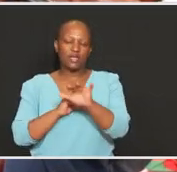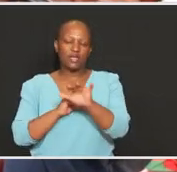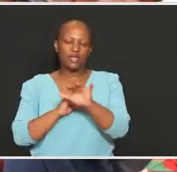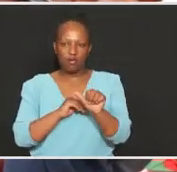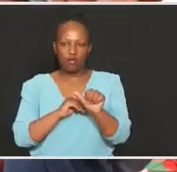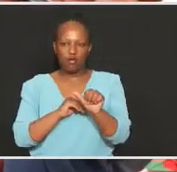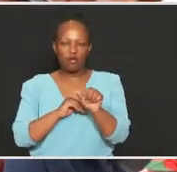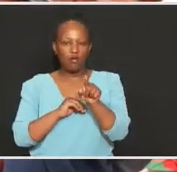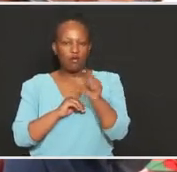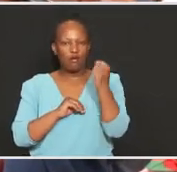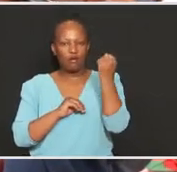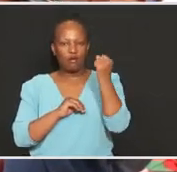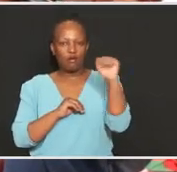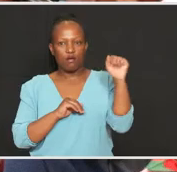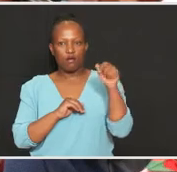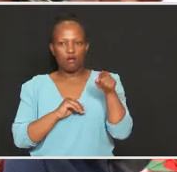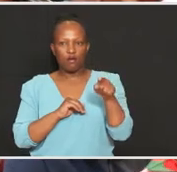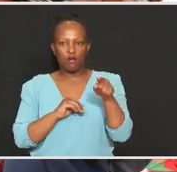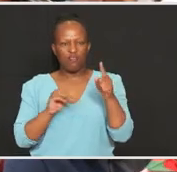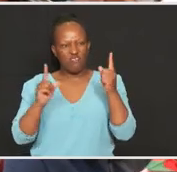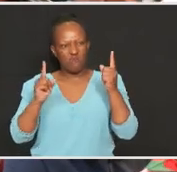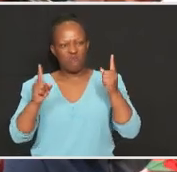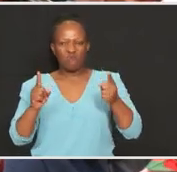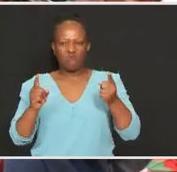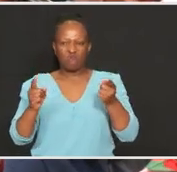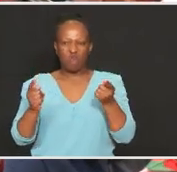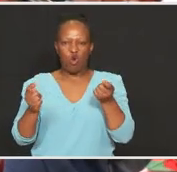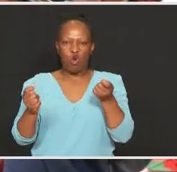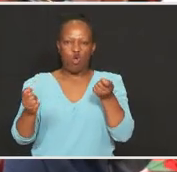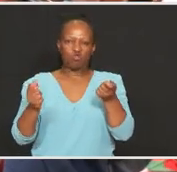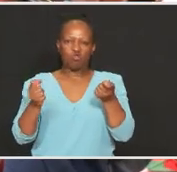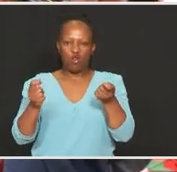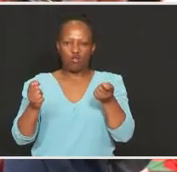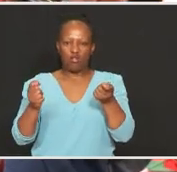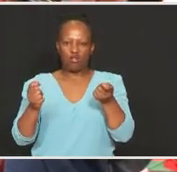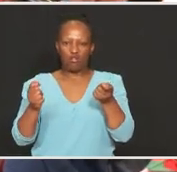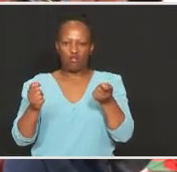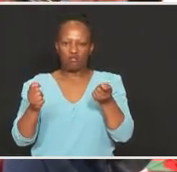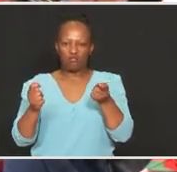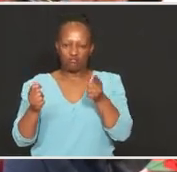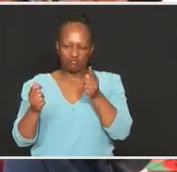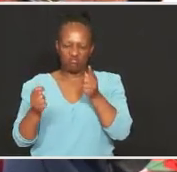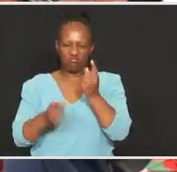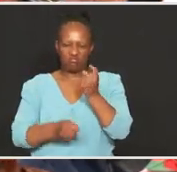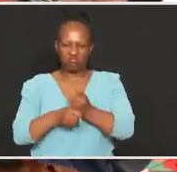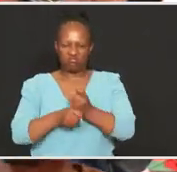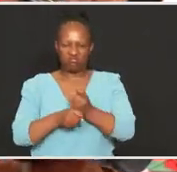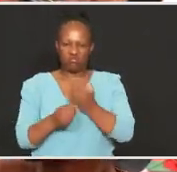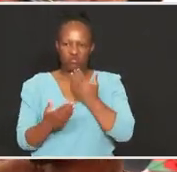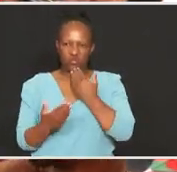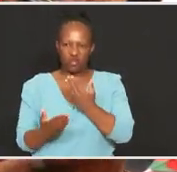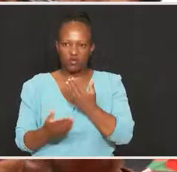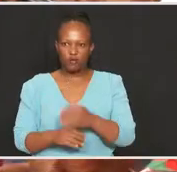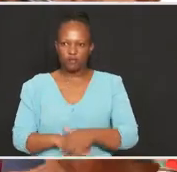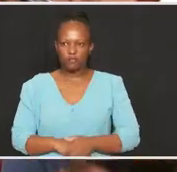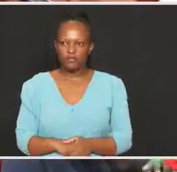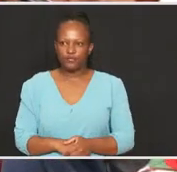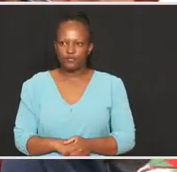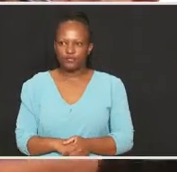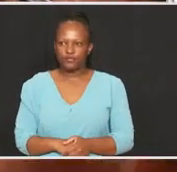your Notions of dictatorship I thank you thank you very